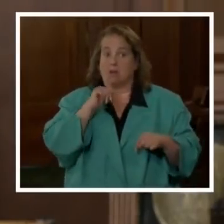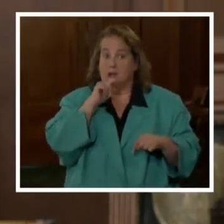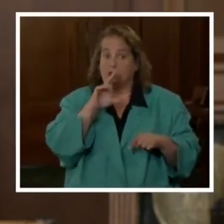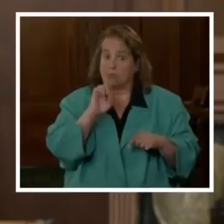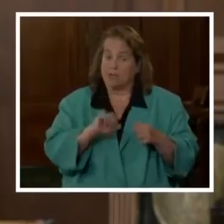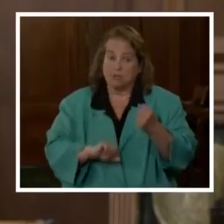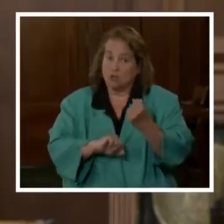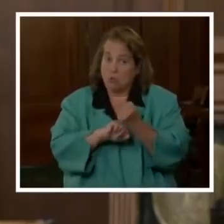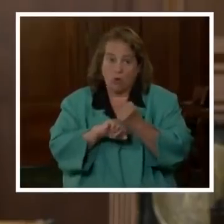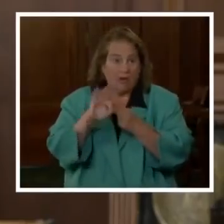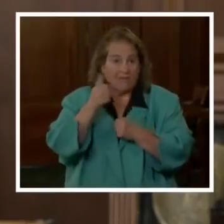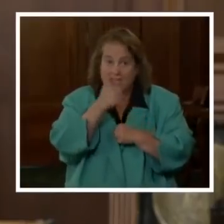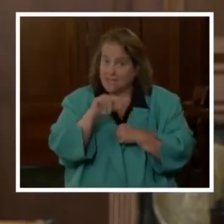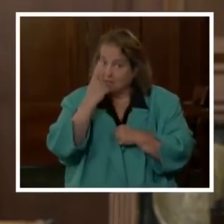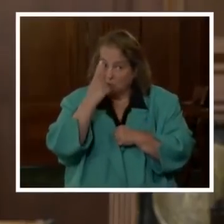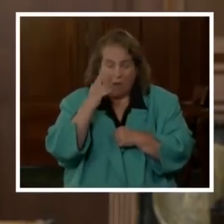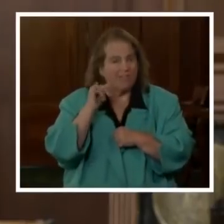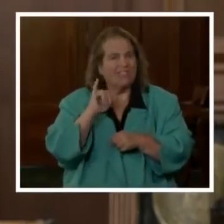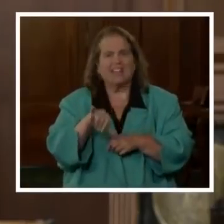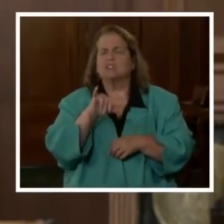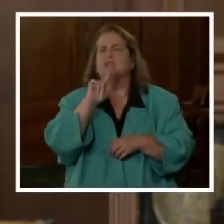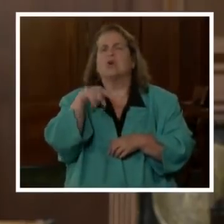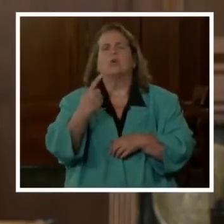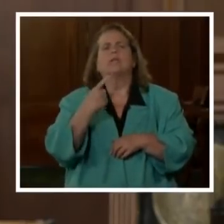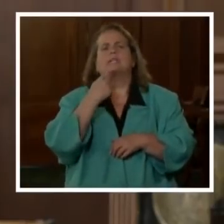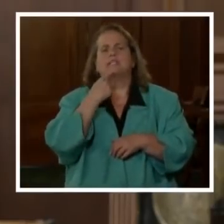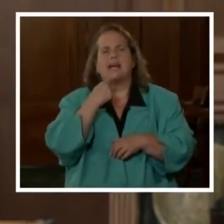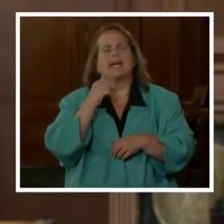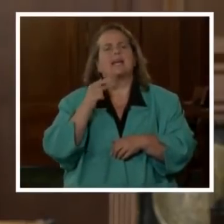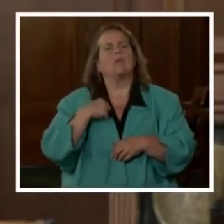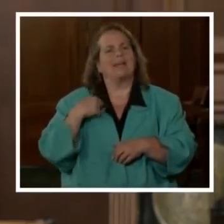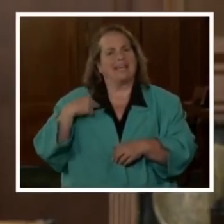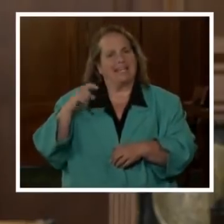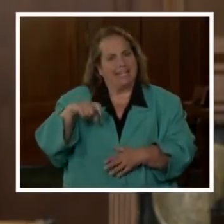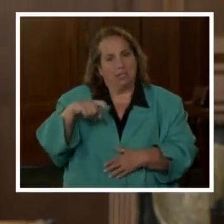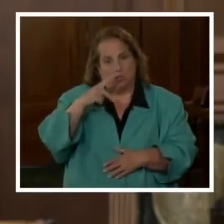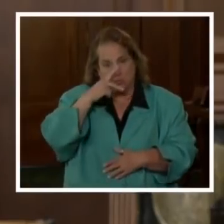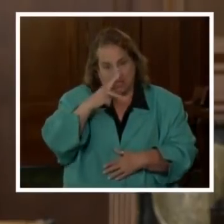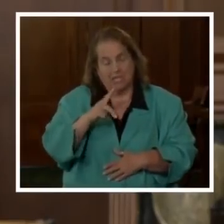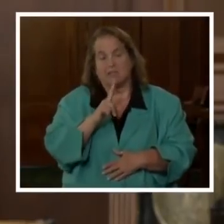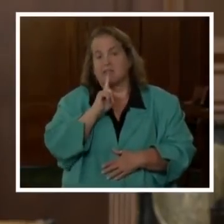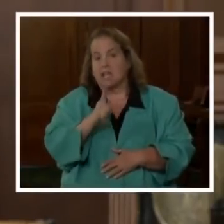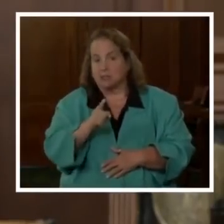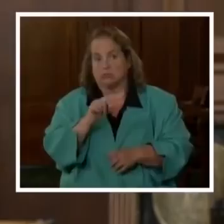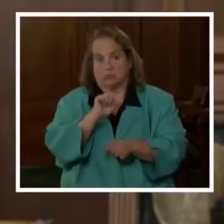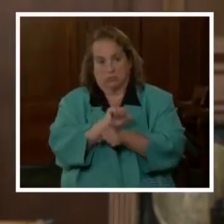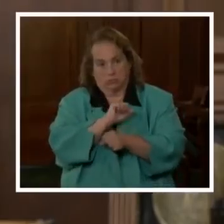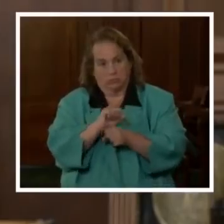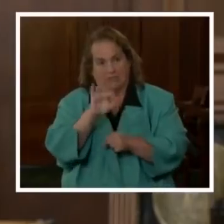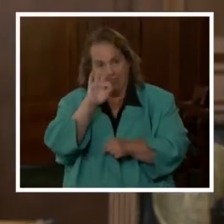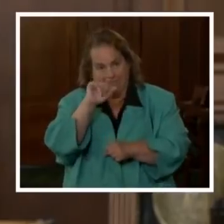supportive of anyone. That's just saying that we need to see the actual facts.